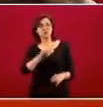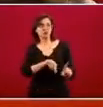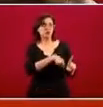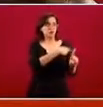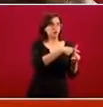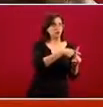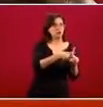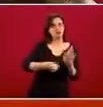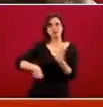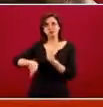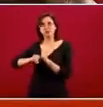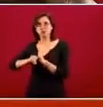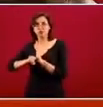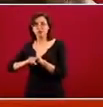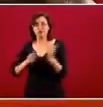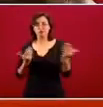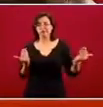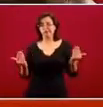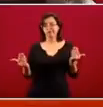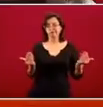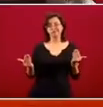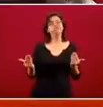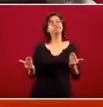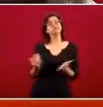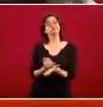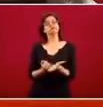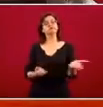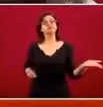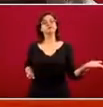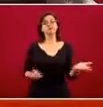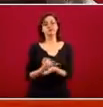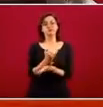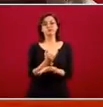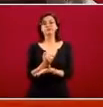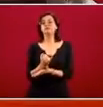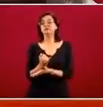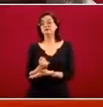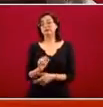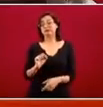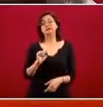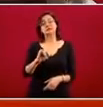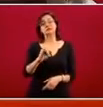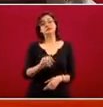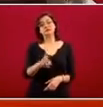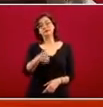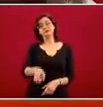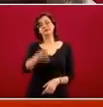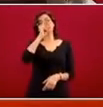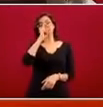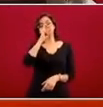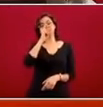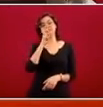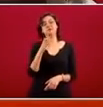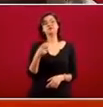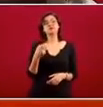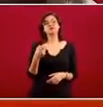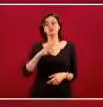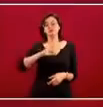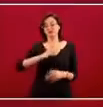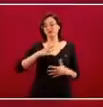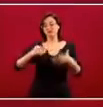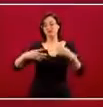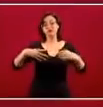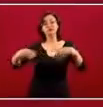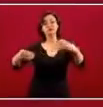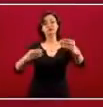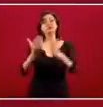were not taken arbitrarily, were not decided arbitrarily. They were the result of a consensus, of a long process